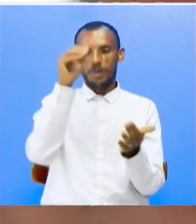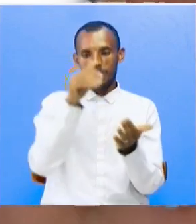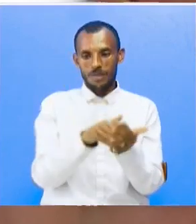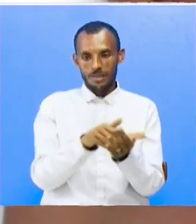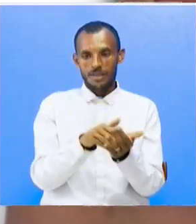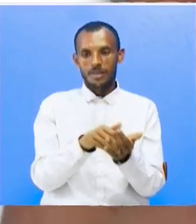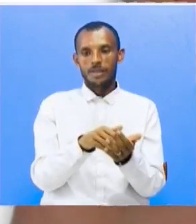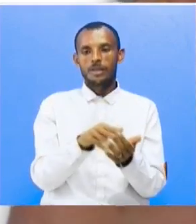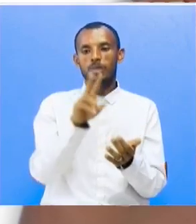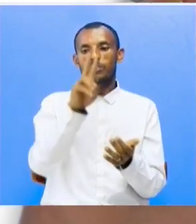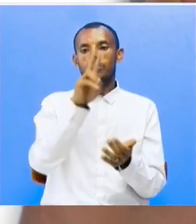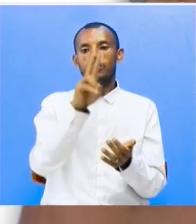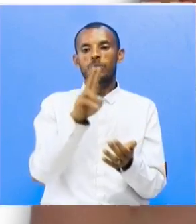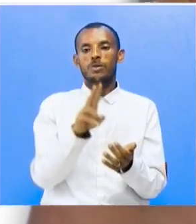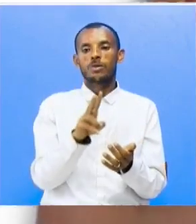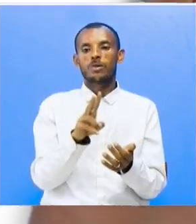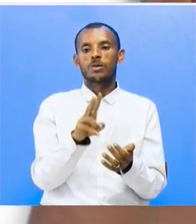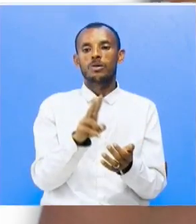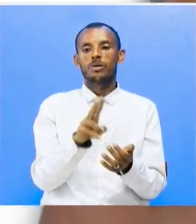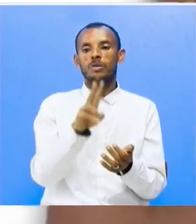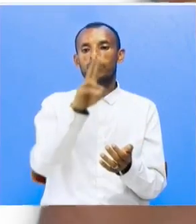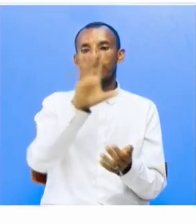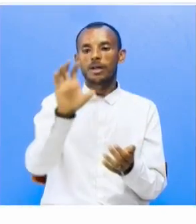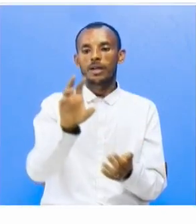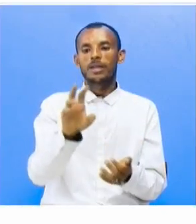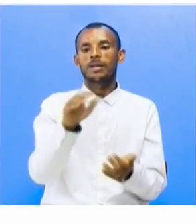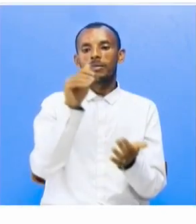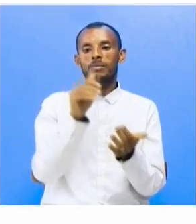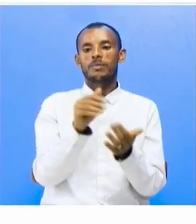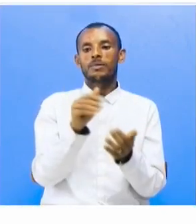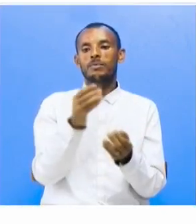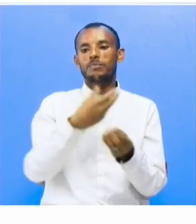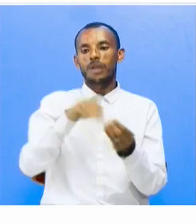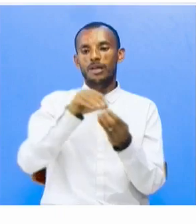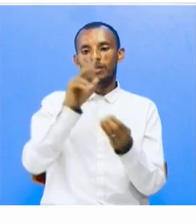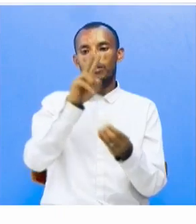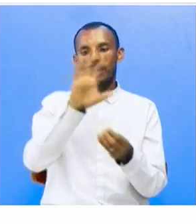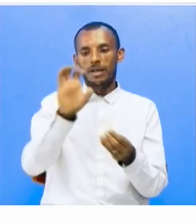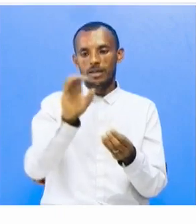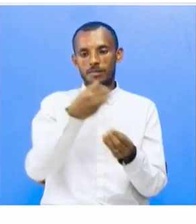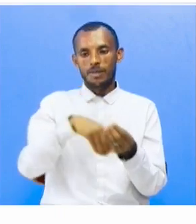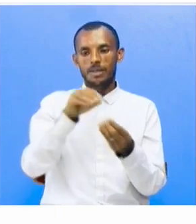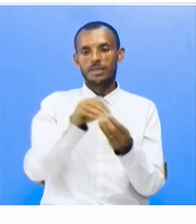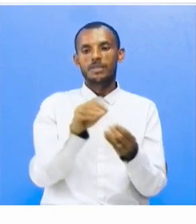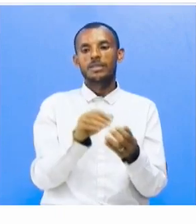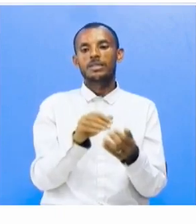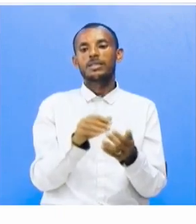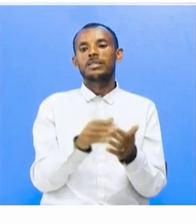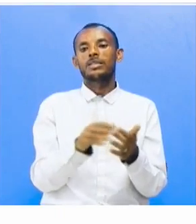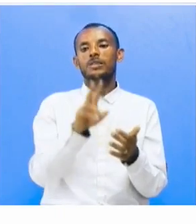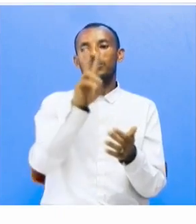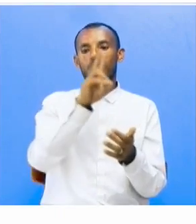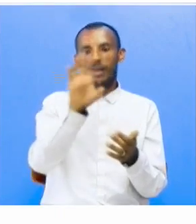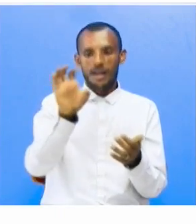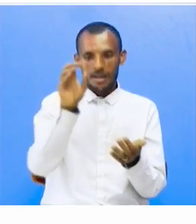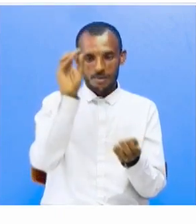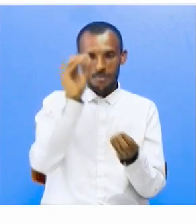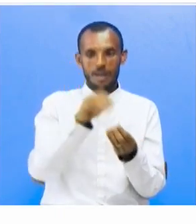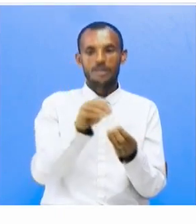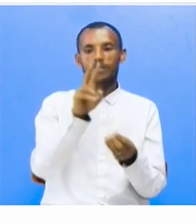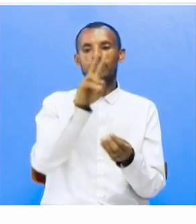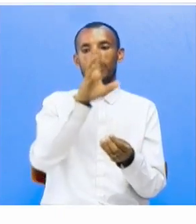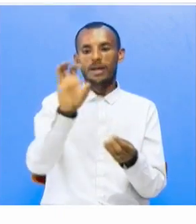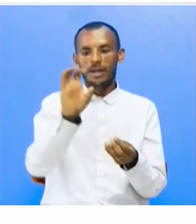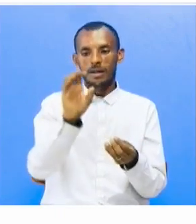plus 2,000 plus 2,000. You will have 200 plus 200 plus